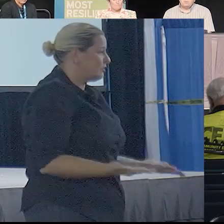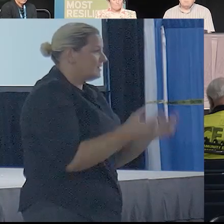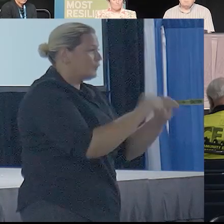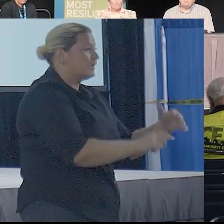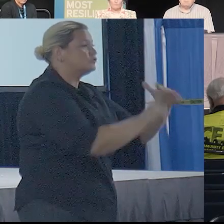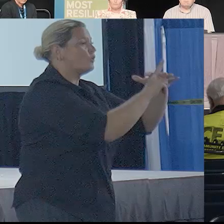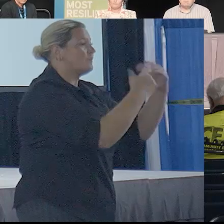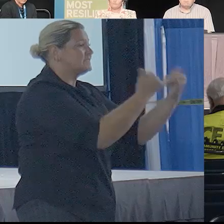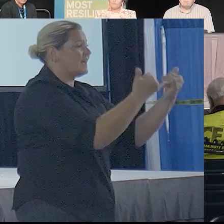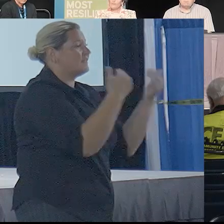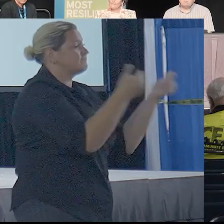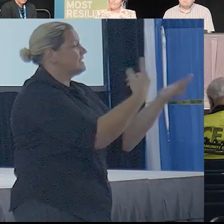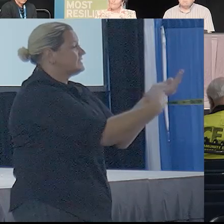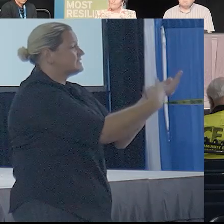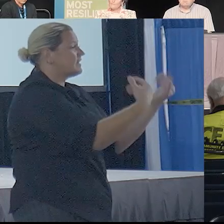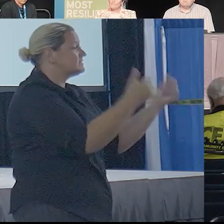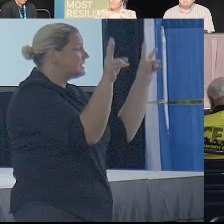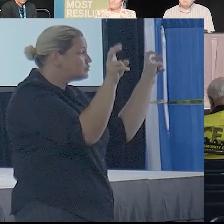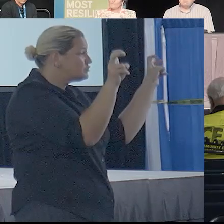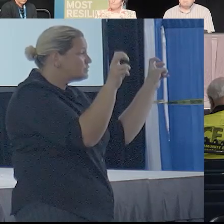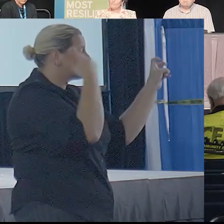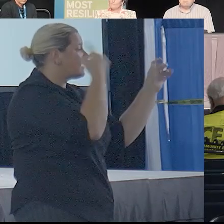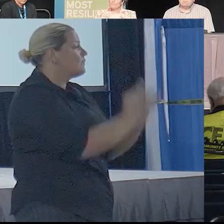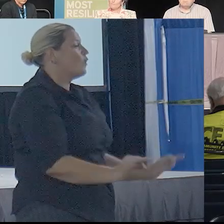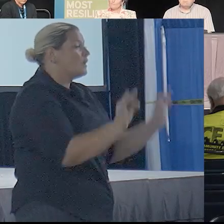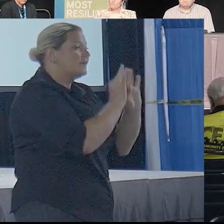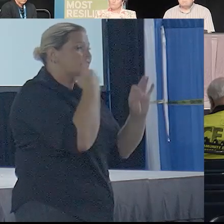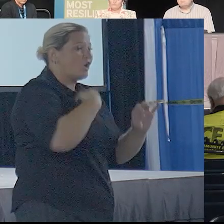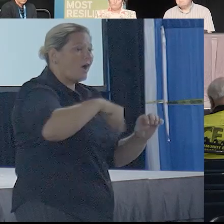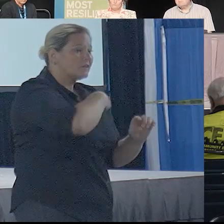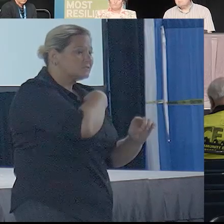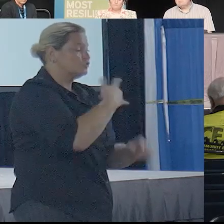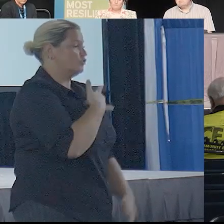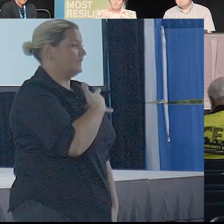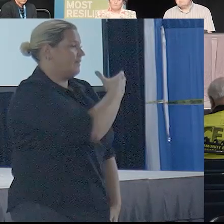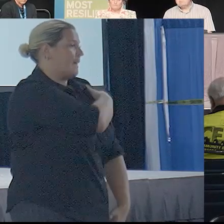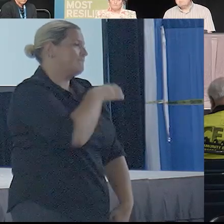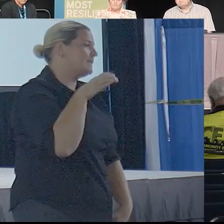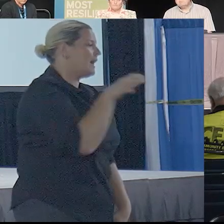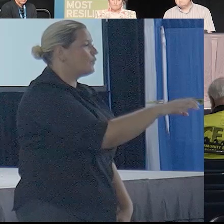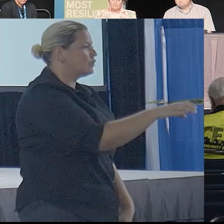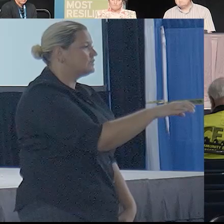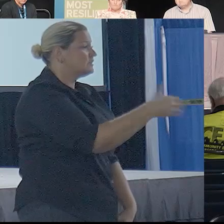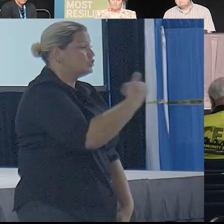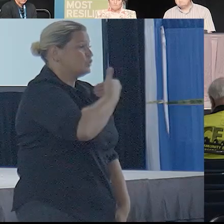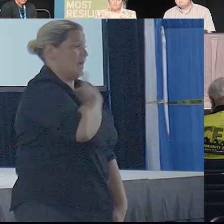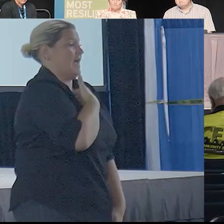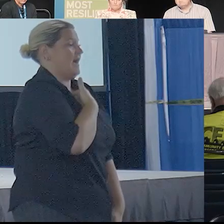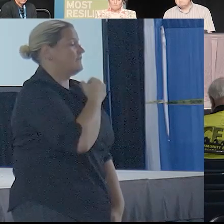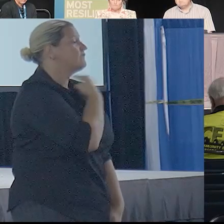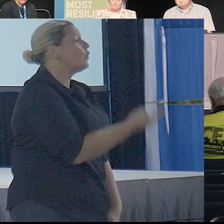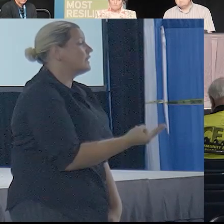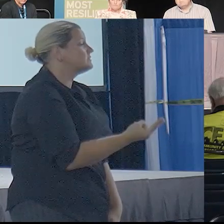these issues. I think it's important for all of us to be empowered, to have a voice,